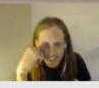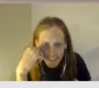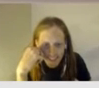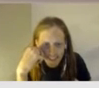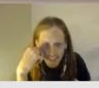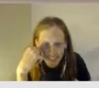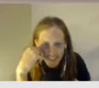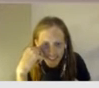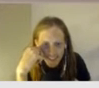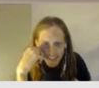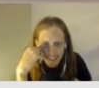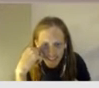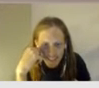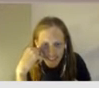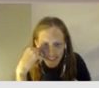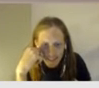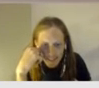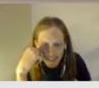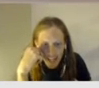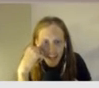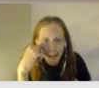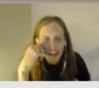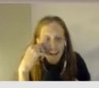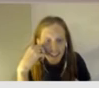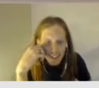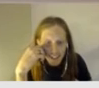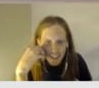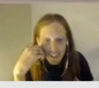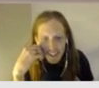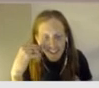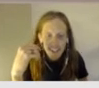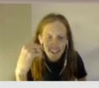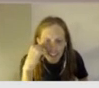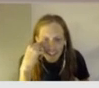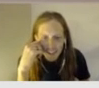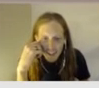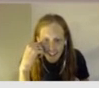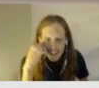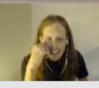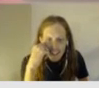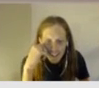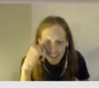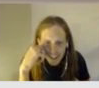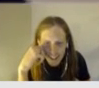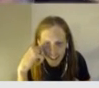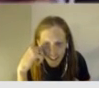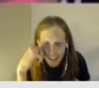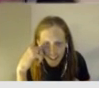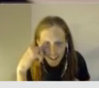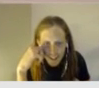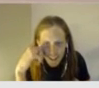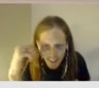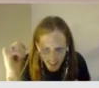film cameras and then Fojo photojournalism. Uh-huh. Yeah, so when I started shooting for the newspaper, I was on